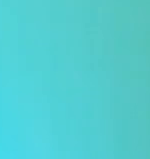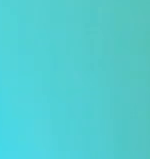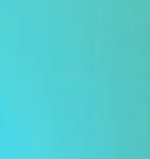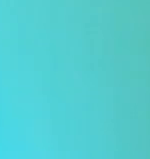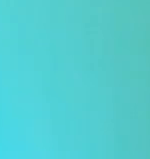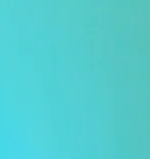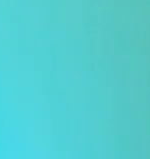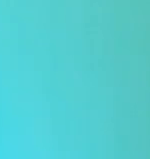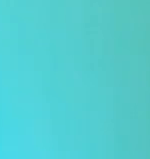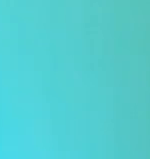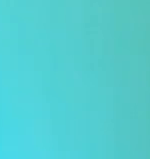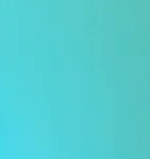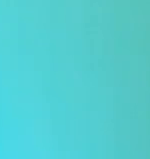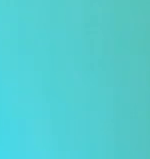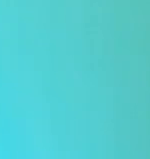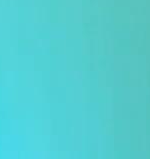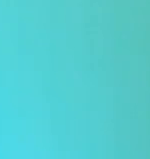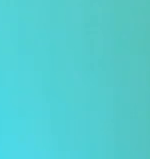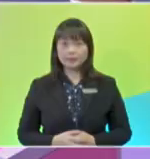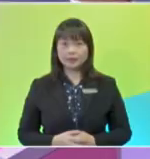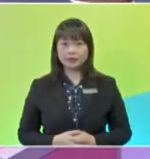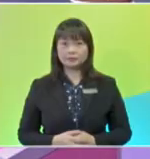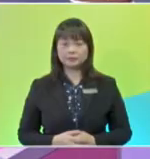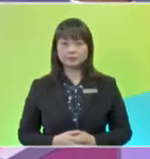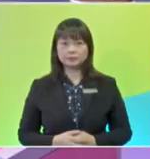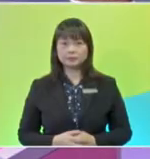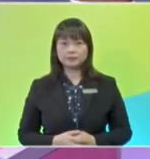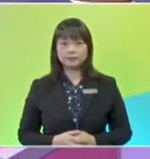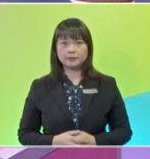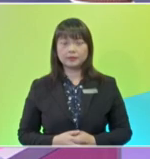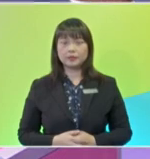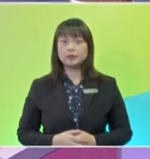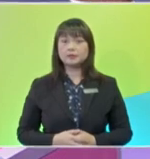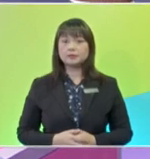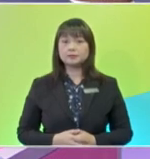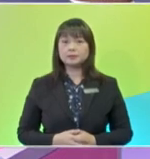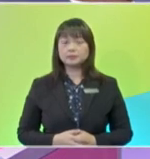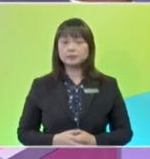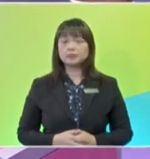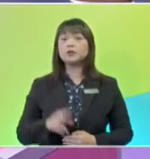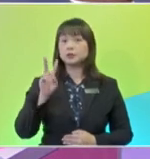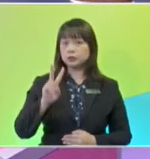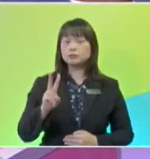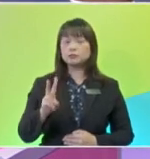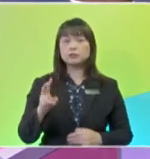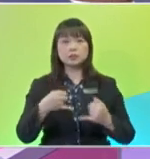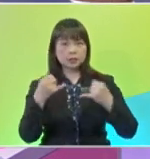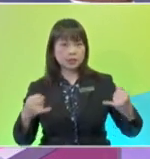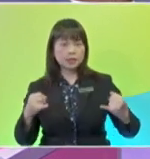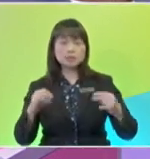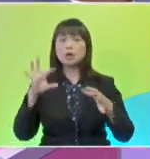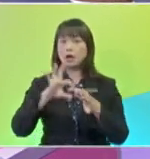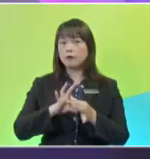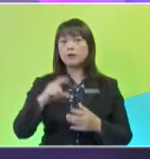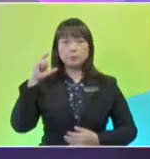Sultan Abdul Samad. Alright, speaking about the crescent, the two different types of moon that we drew earlier, what